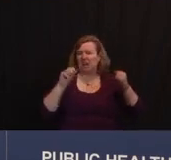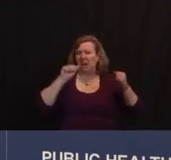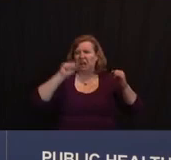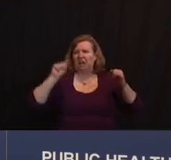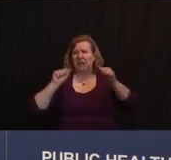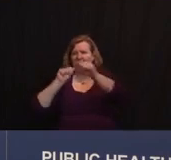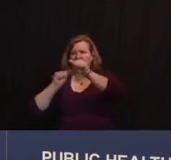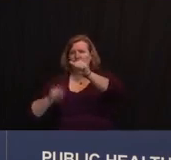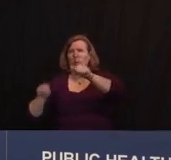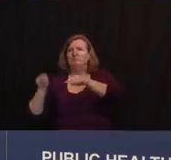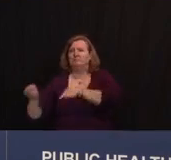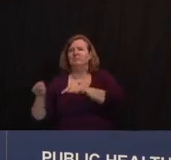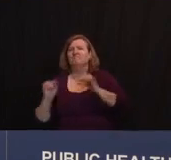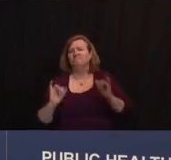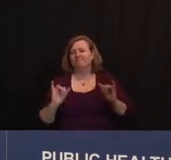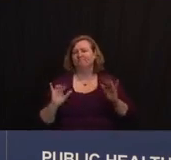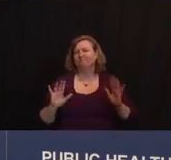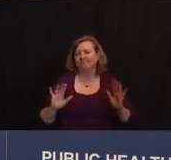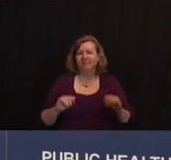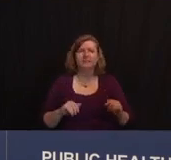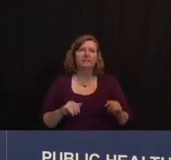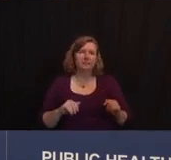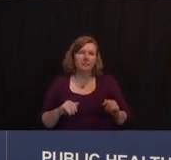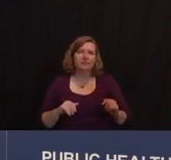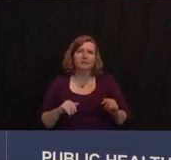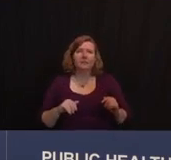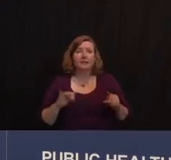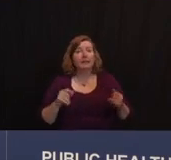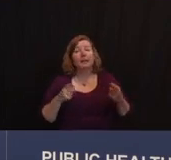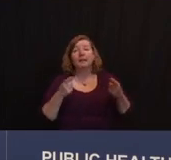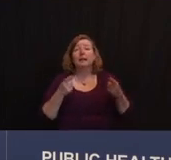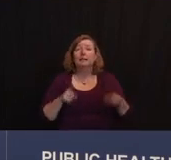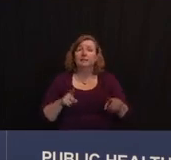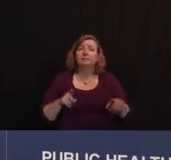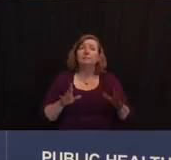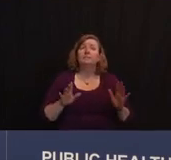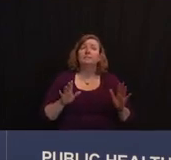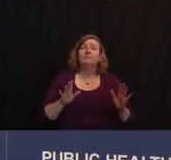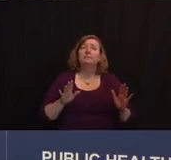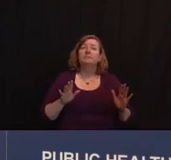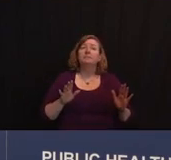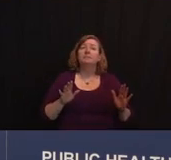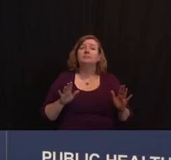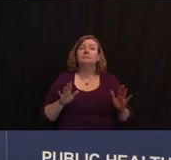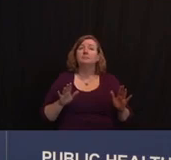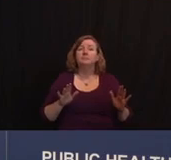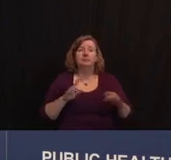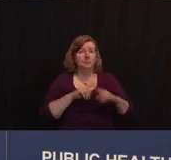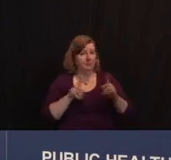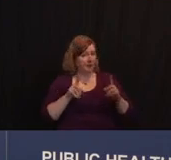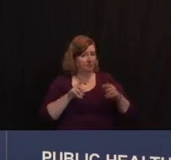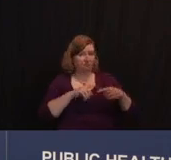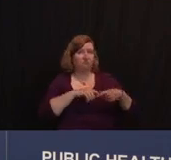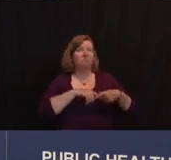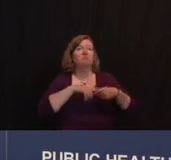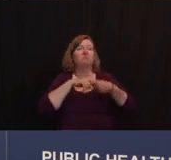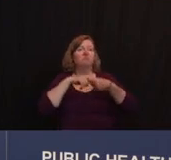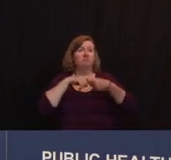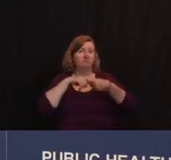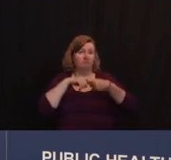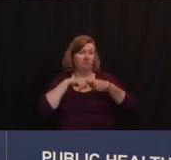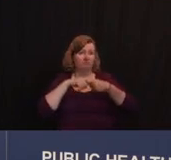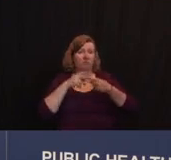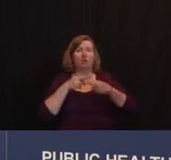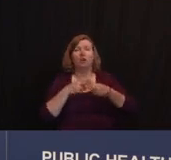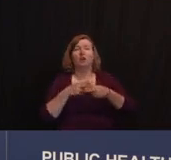today. And so, although it happens, it's done because out of the term that's often used is the abundance of